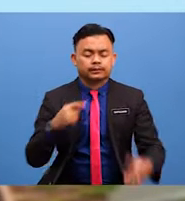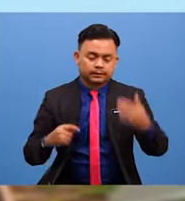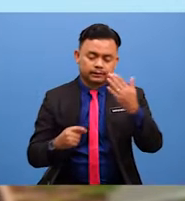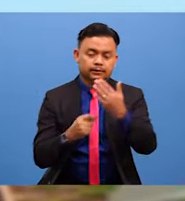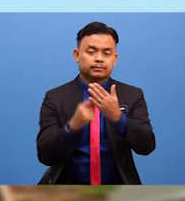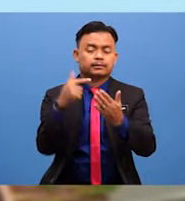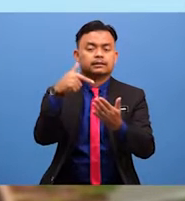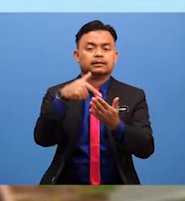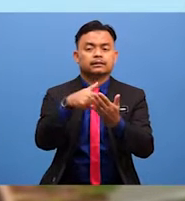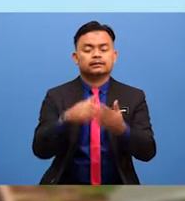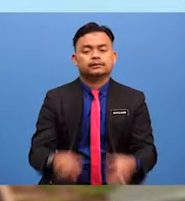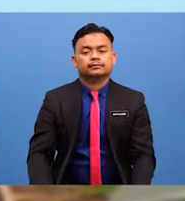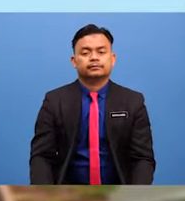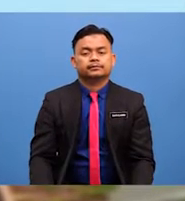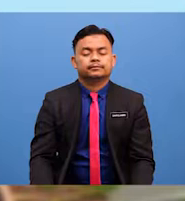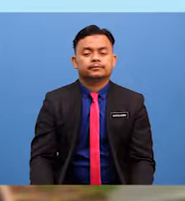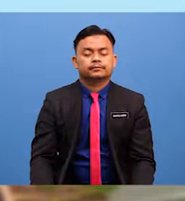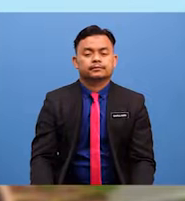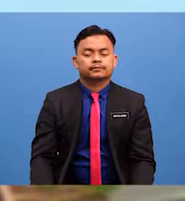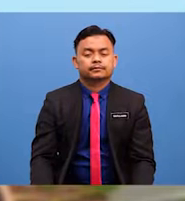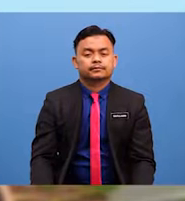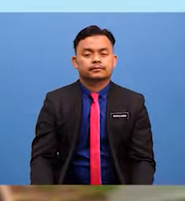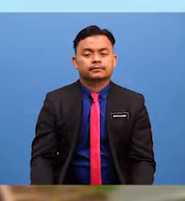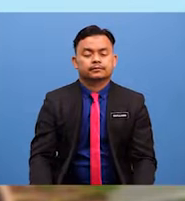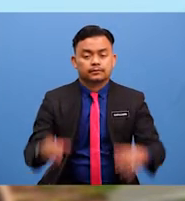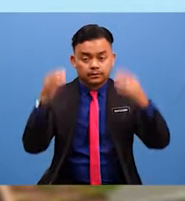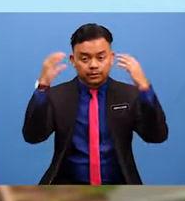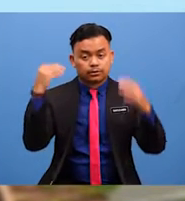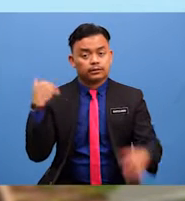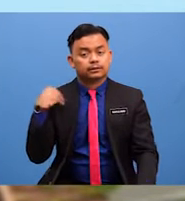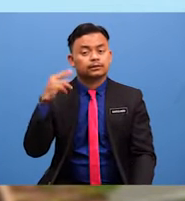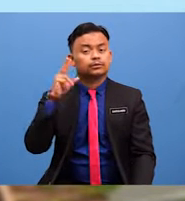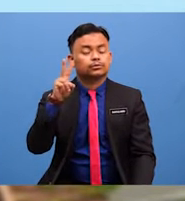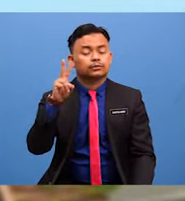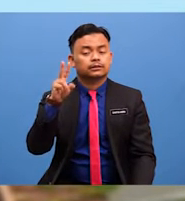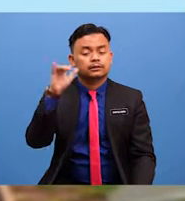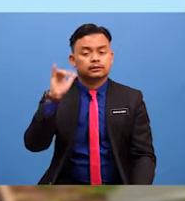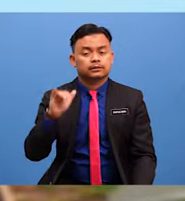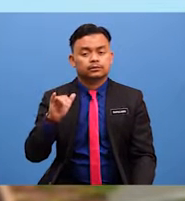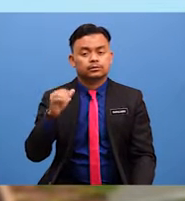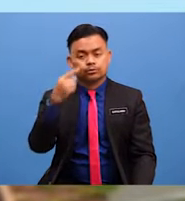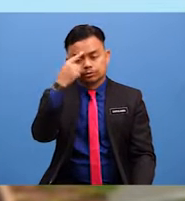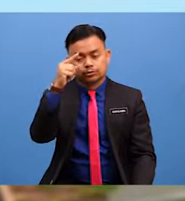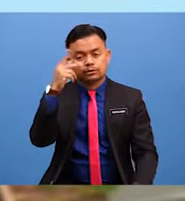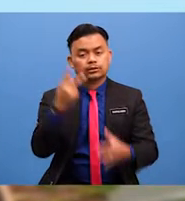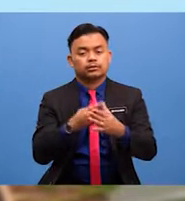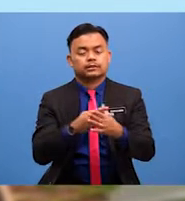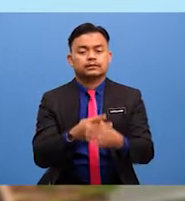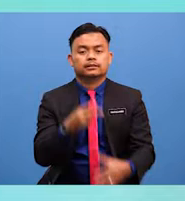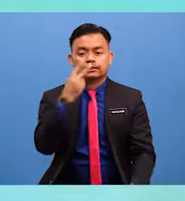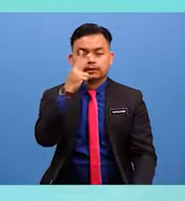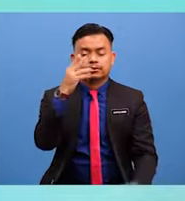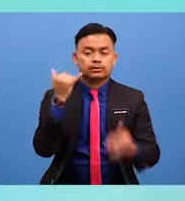map? I have two lists that I would like to share with you. Let's look at the screen